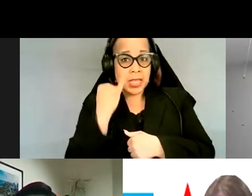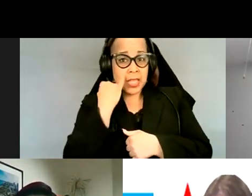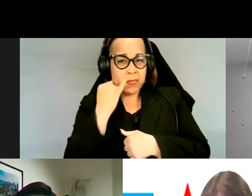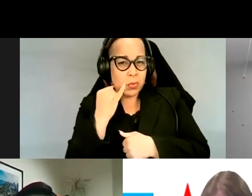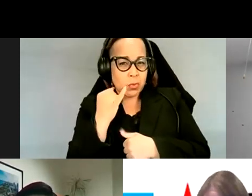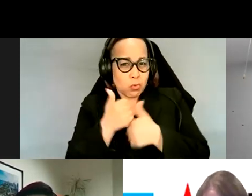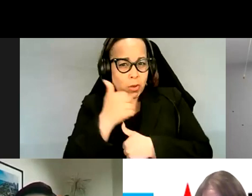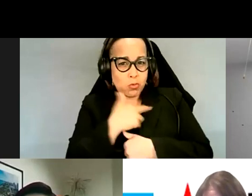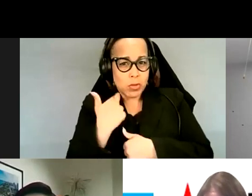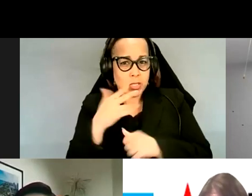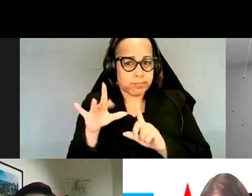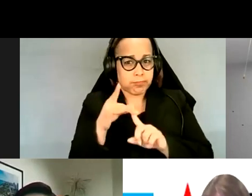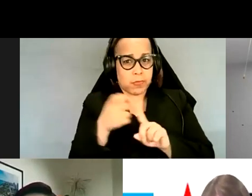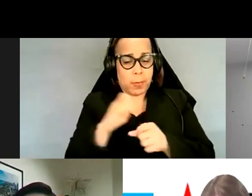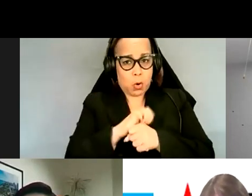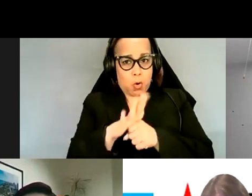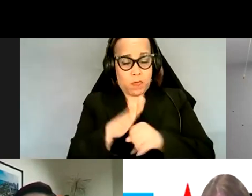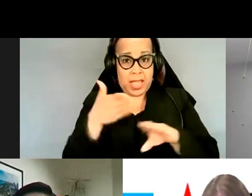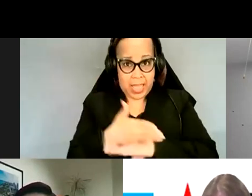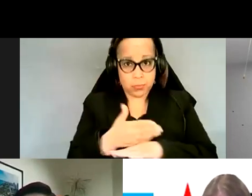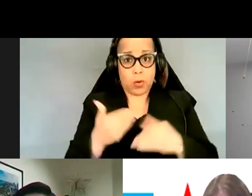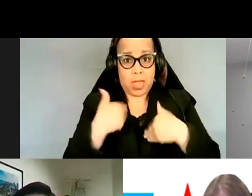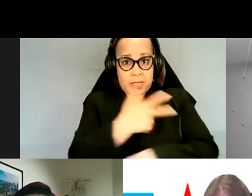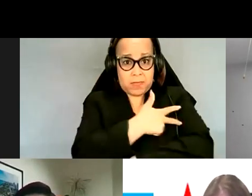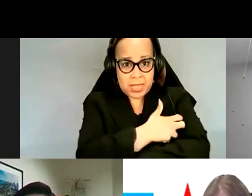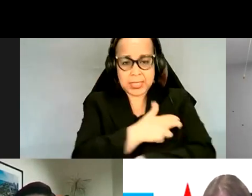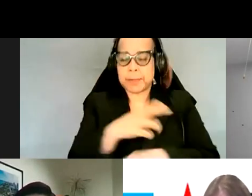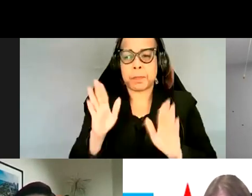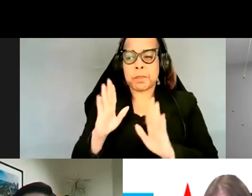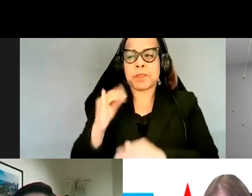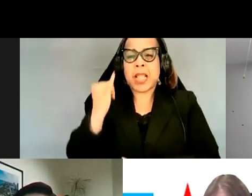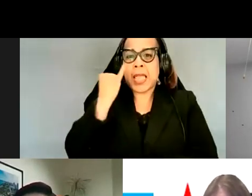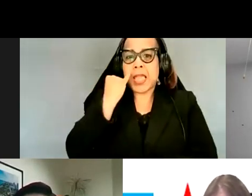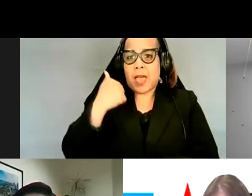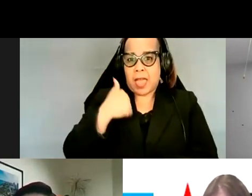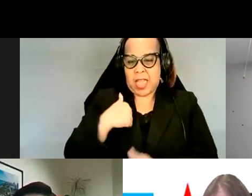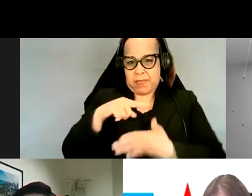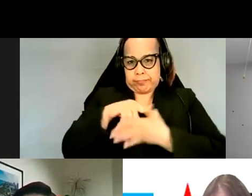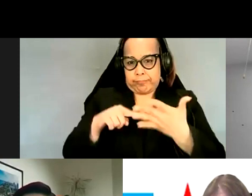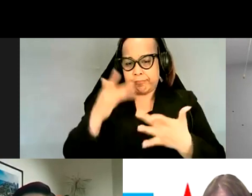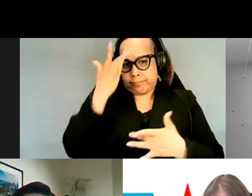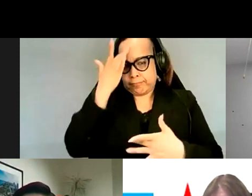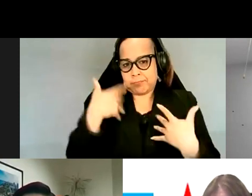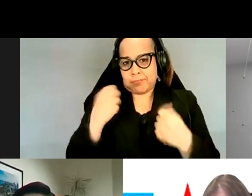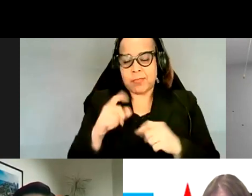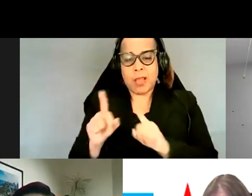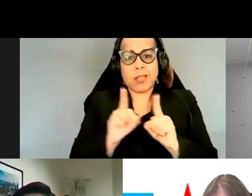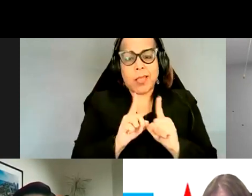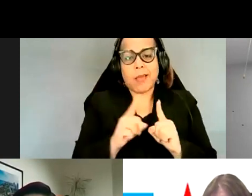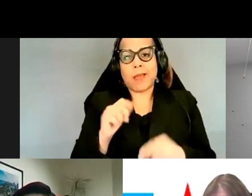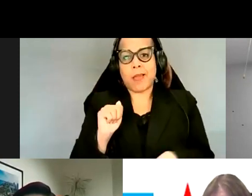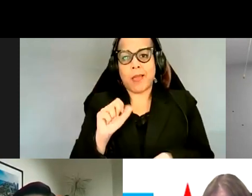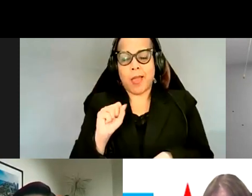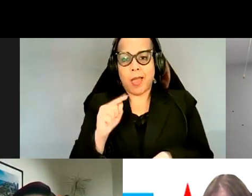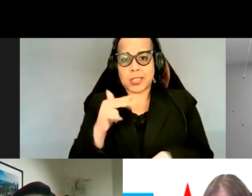risk of suffering for COVID after taking the vaccine? If I have an underlying condition like asthma, does that place me in a